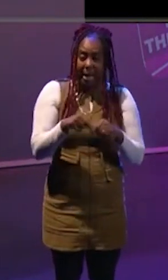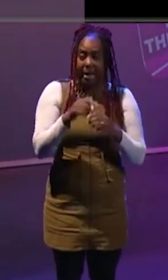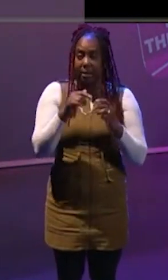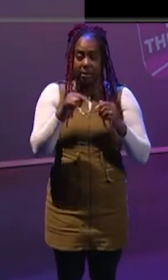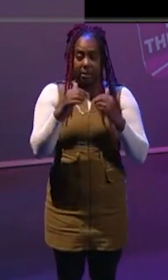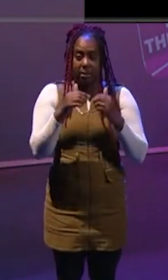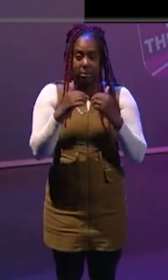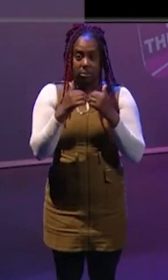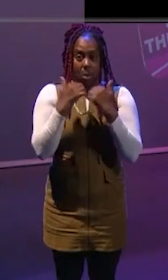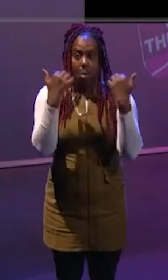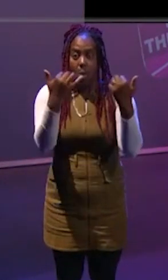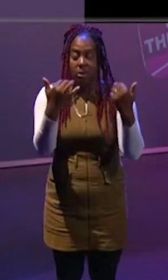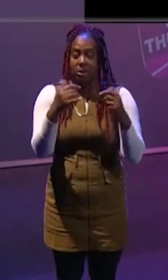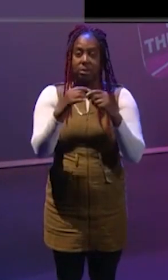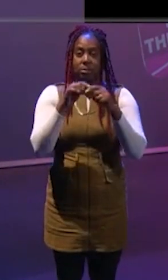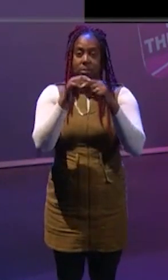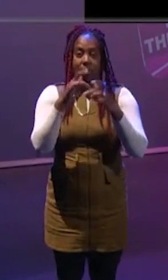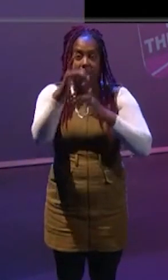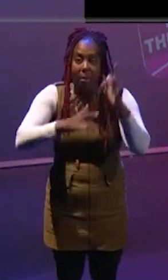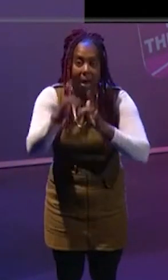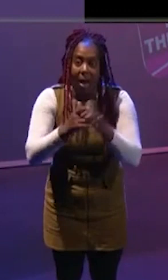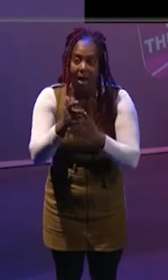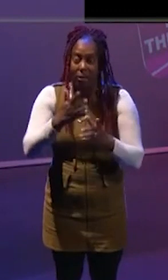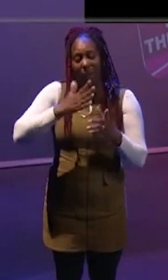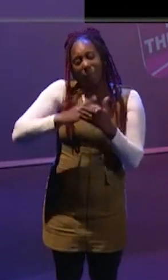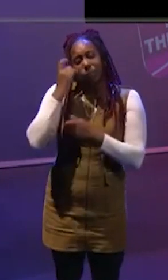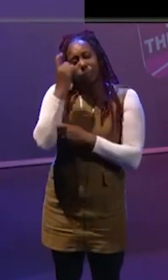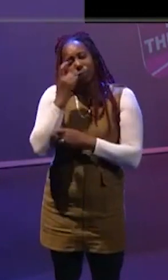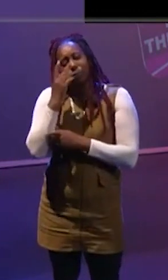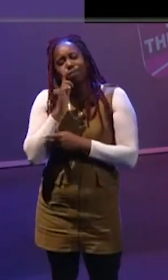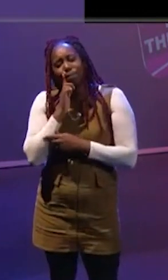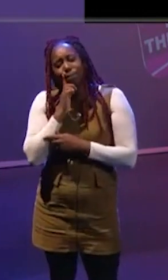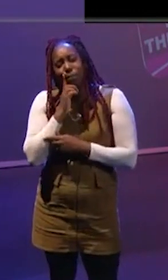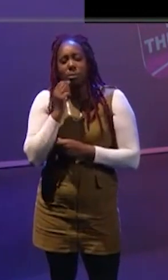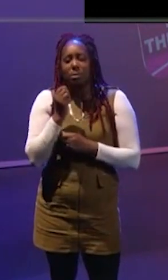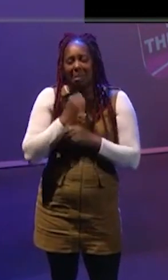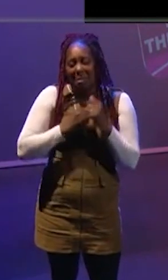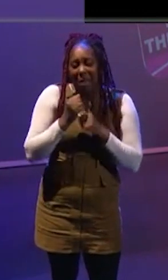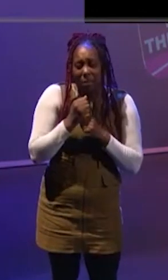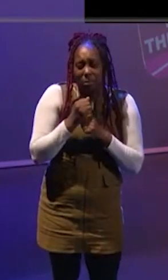and you want to be a producer, then you're the right person and you deserve to be.